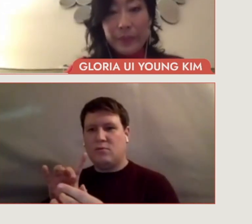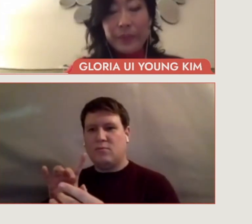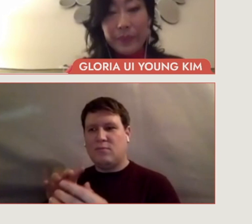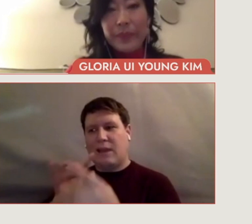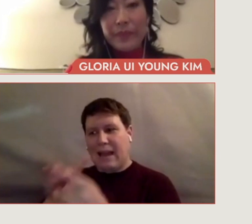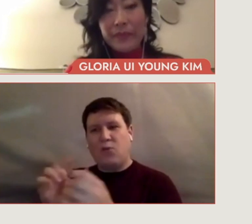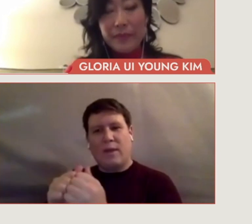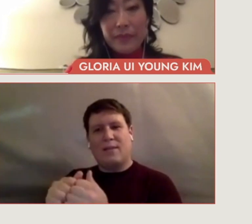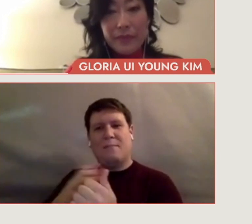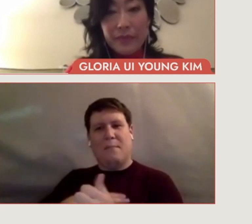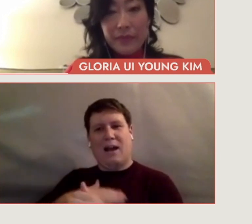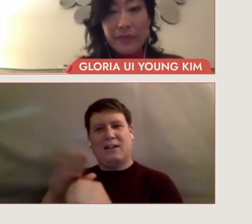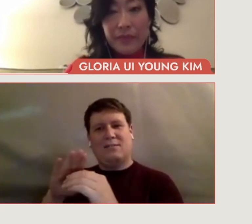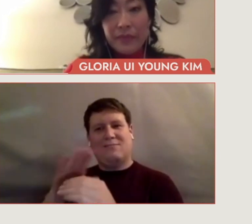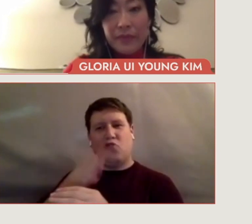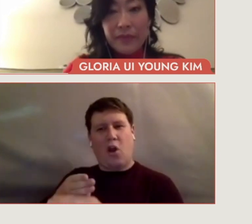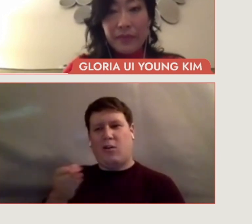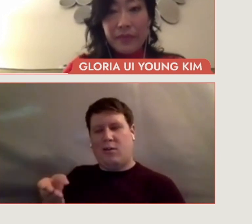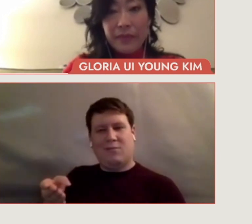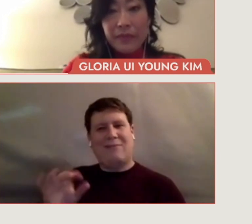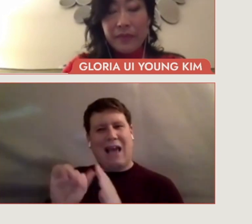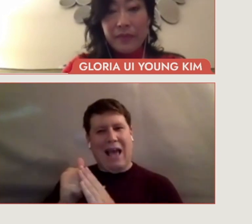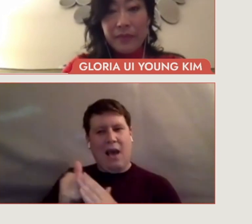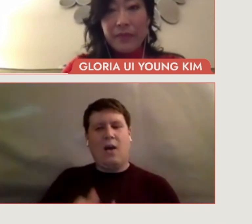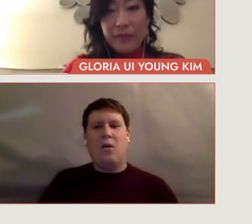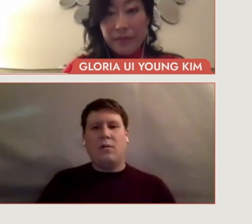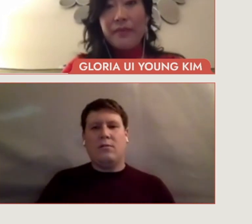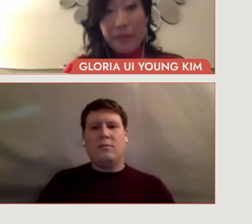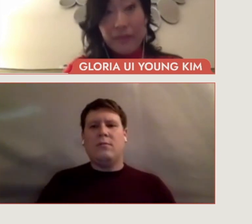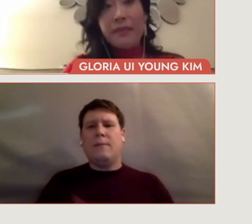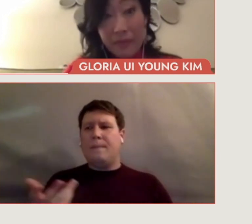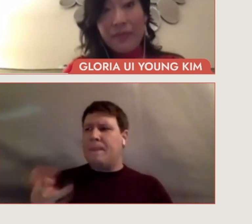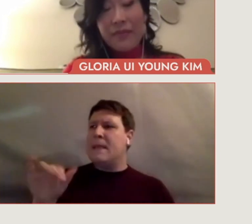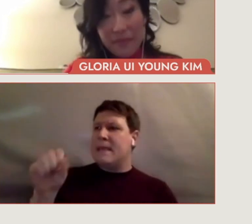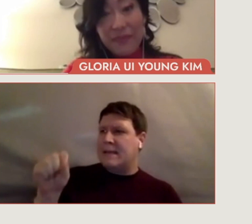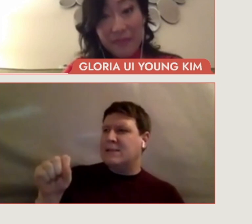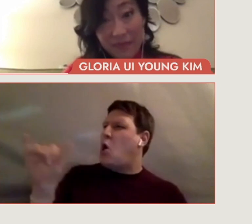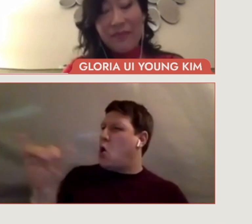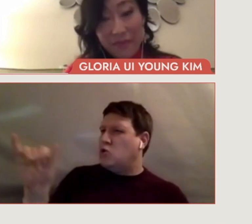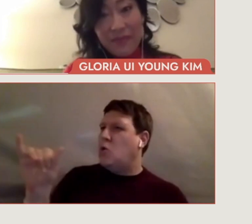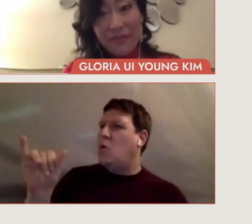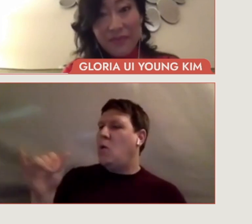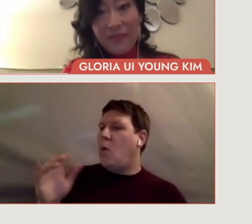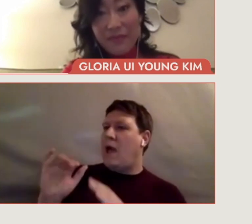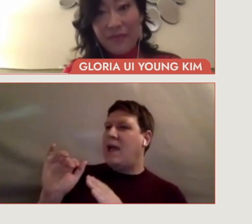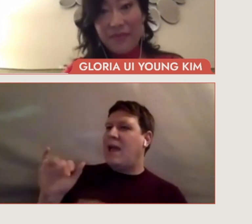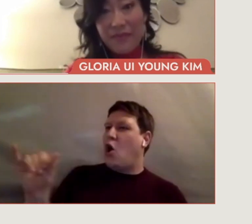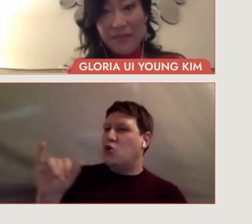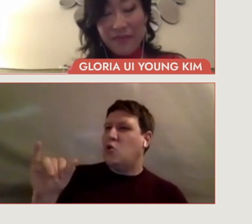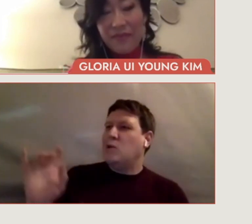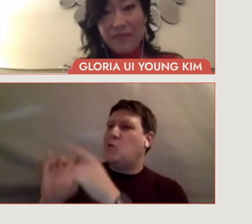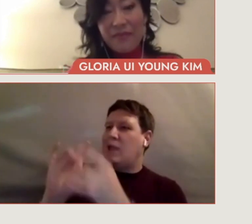I think it's also really, it's also about Mona seeing her mm-hmm. mother as well, right? Like, mm-hmm. I mean, it's interesting